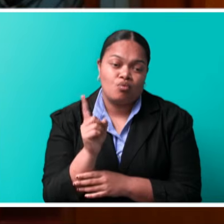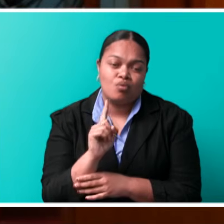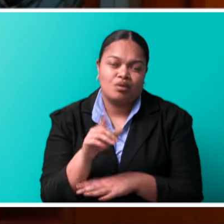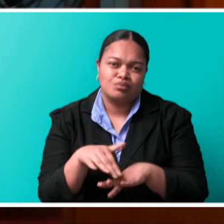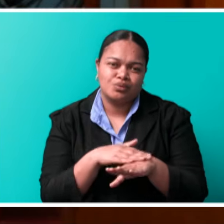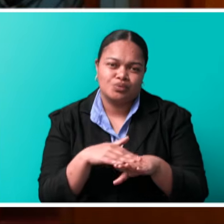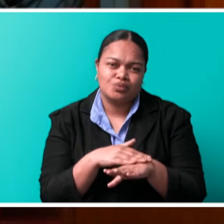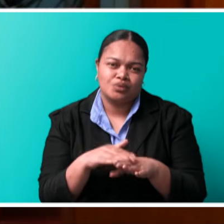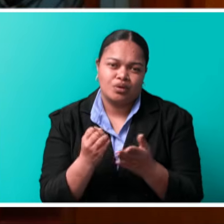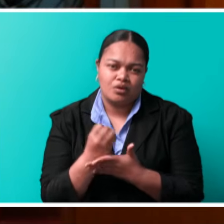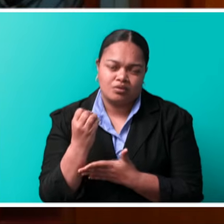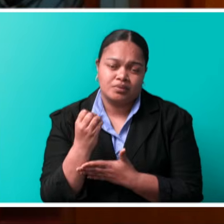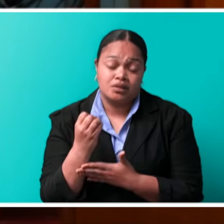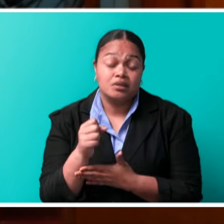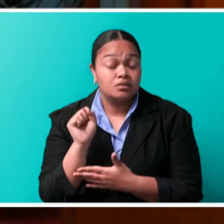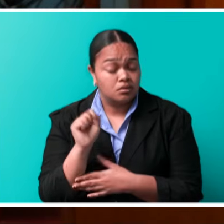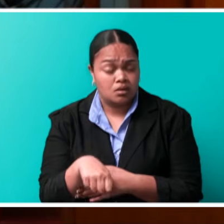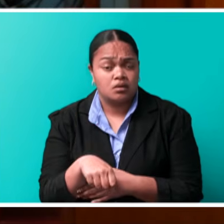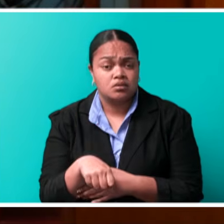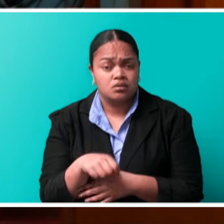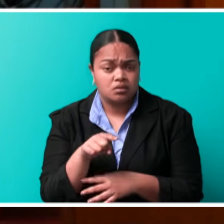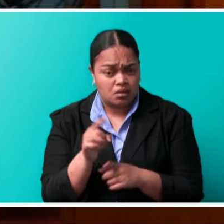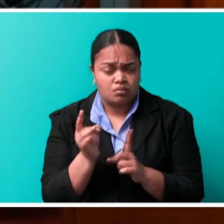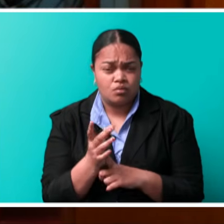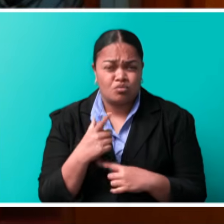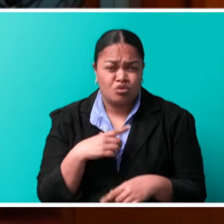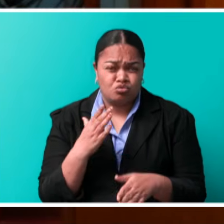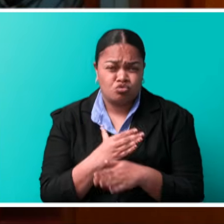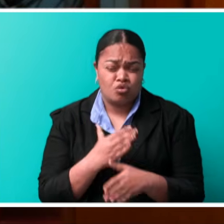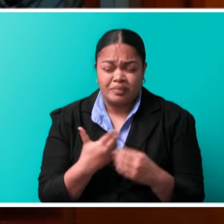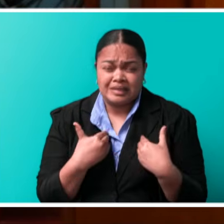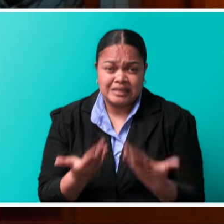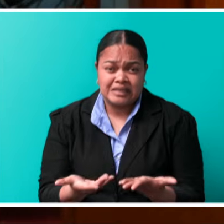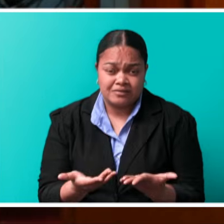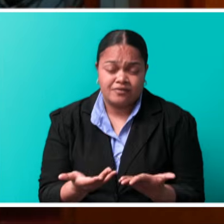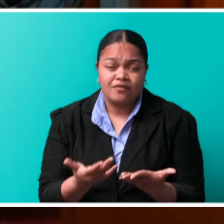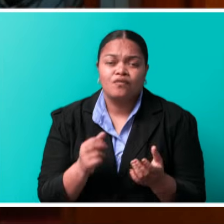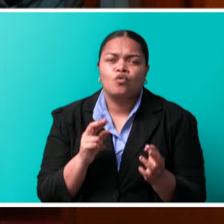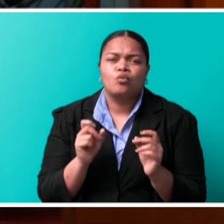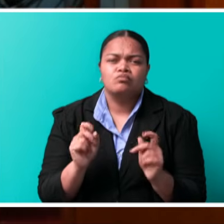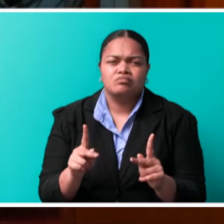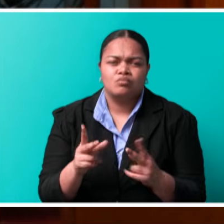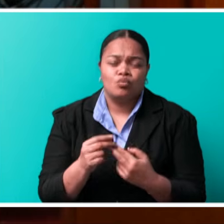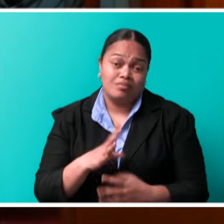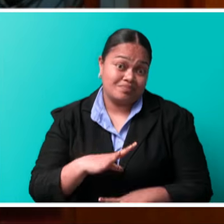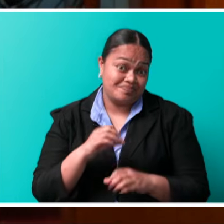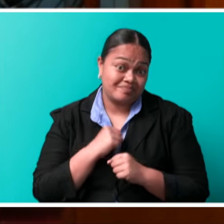This pipeline matters because jobs are created by confidence. When investors